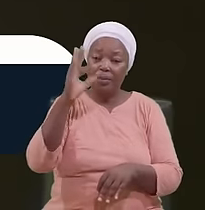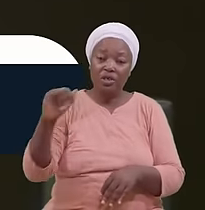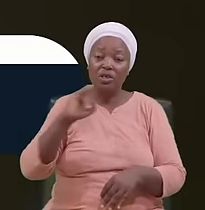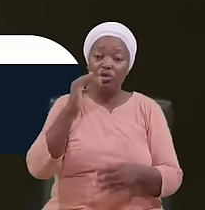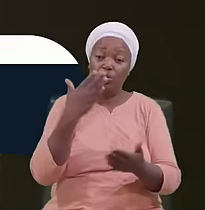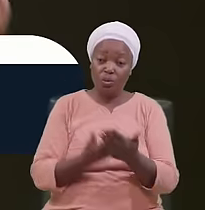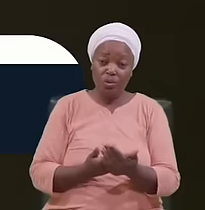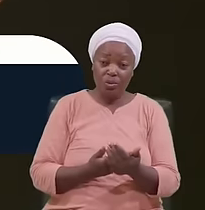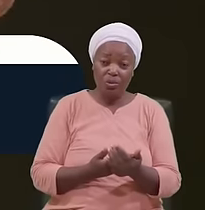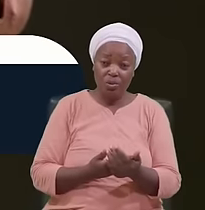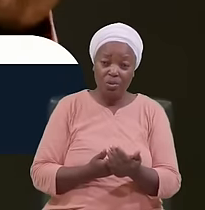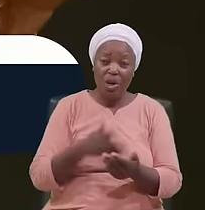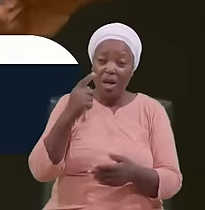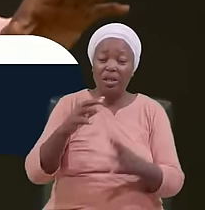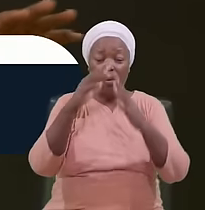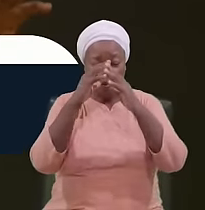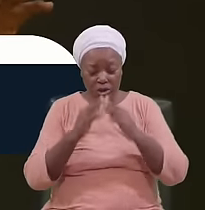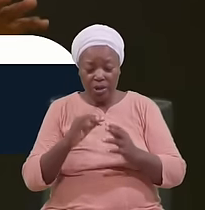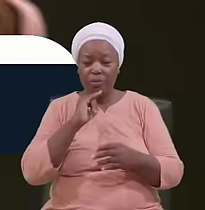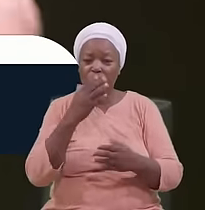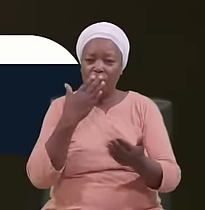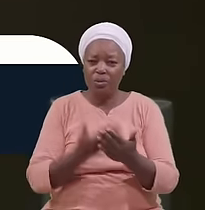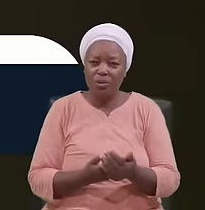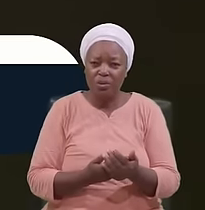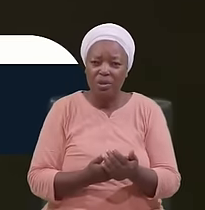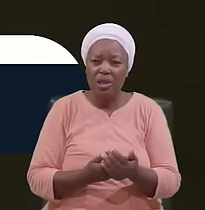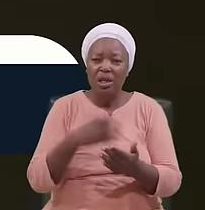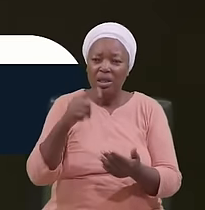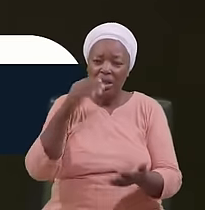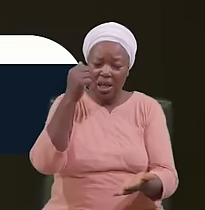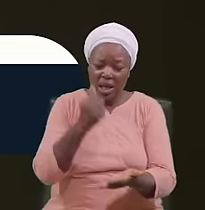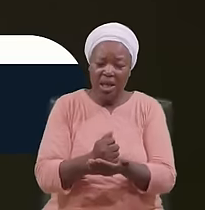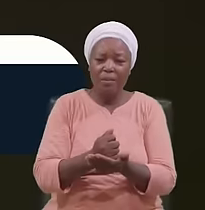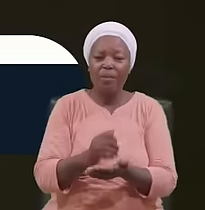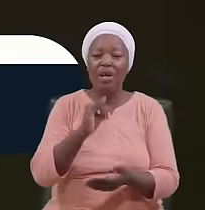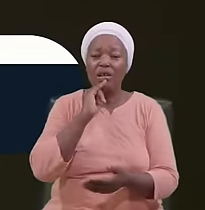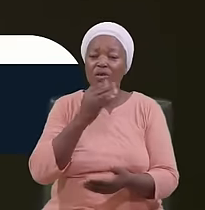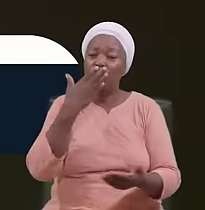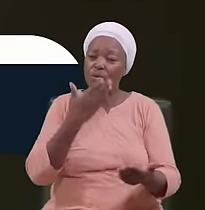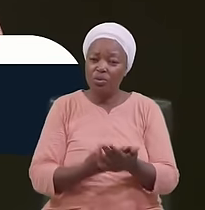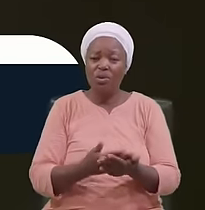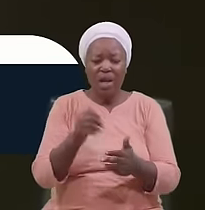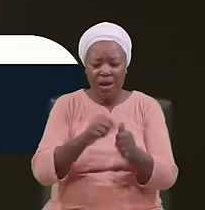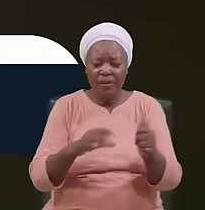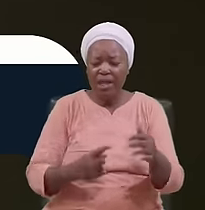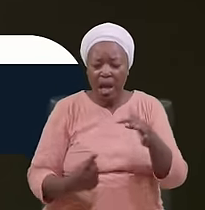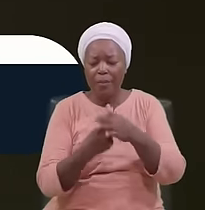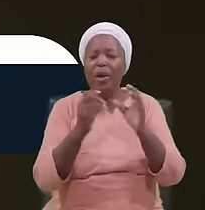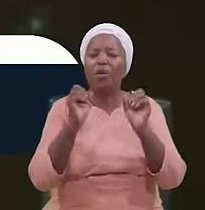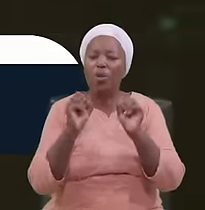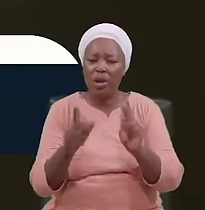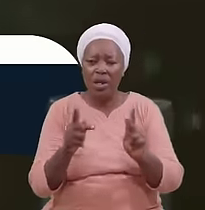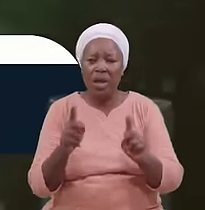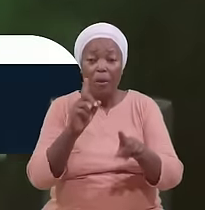good. The worship is good. The amen is loud. Everything appears all right.